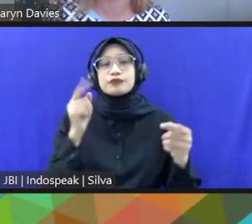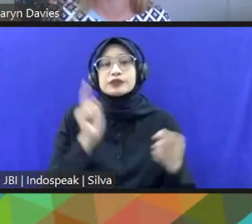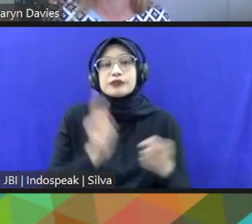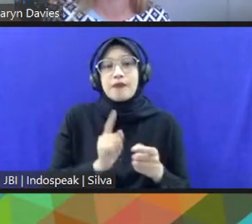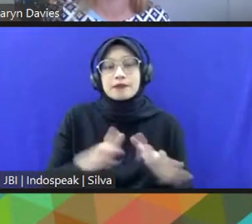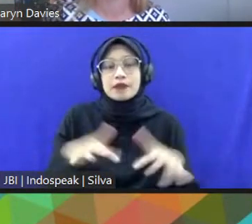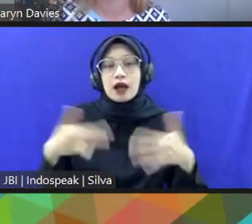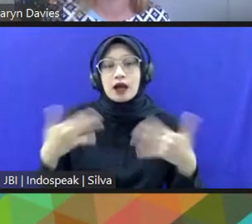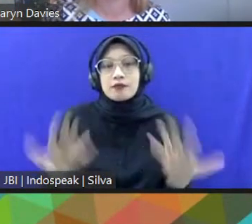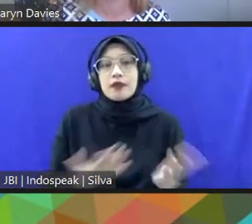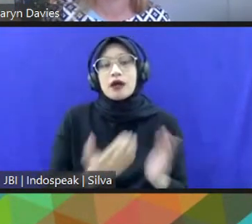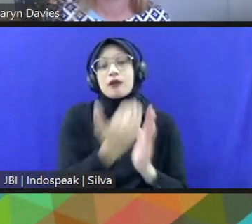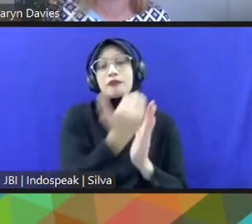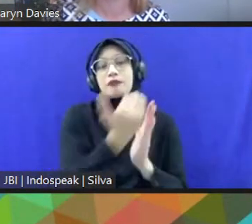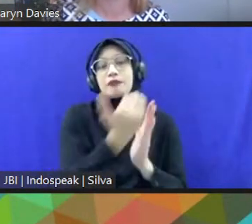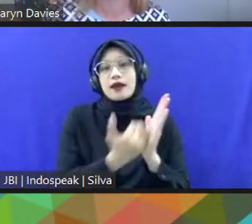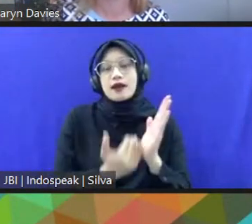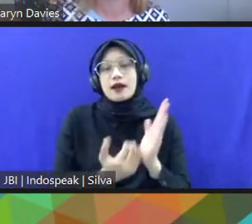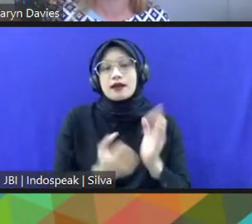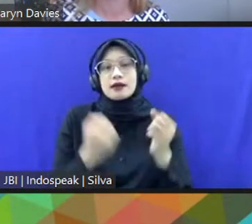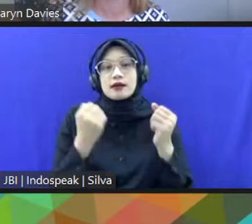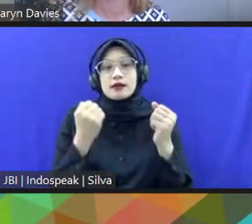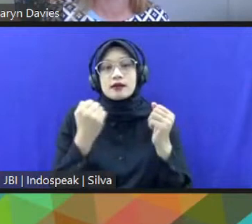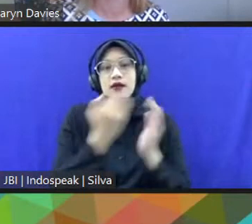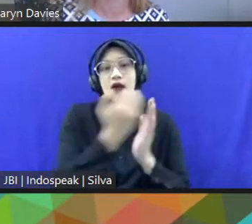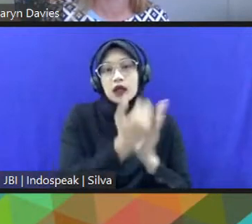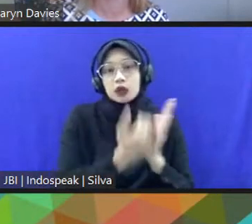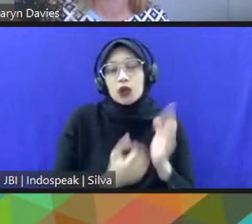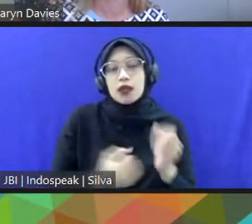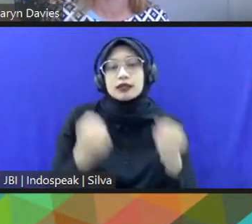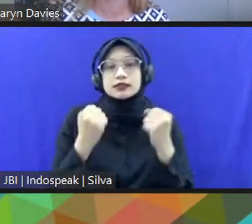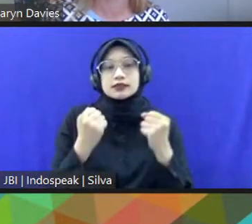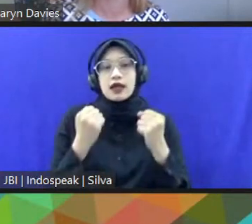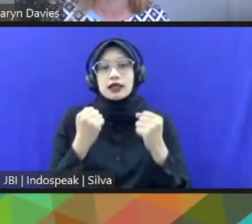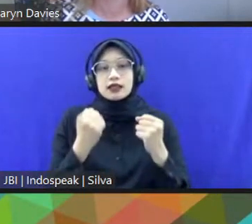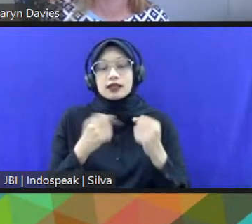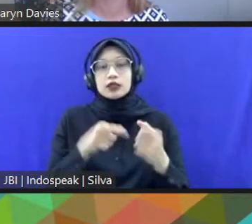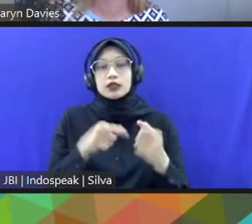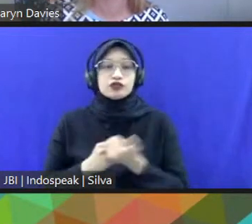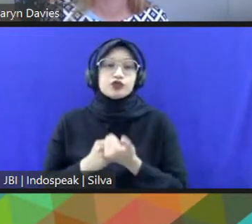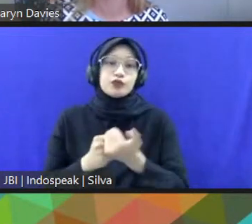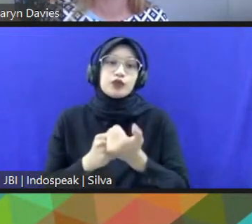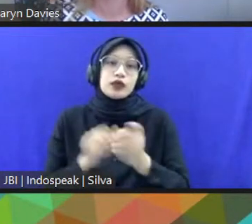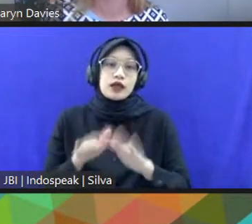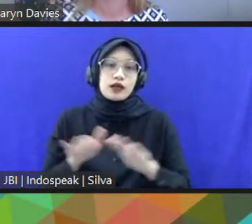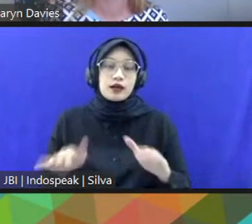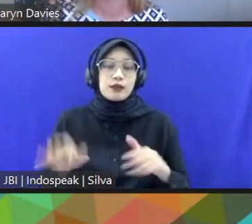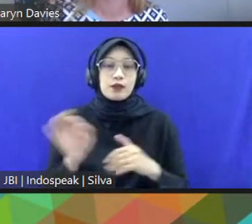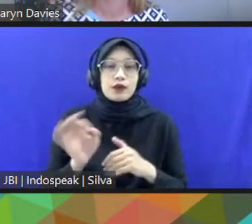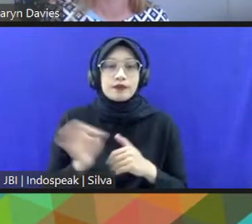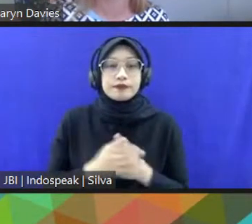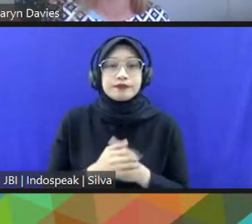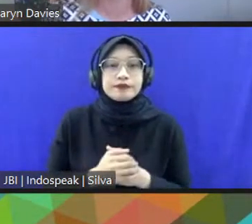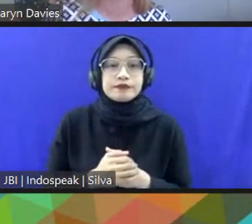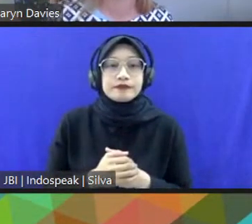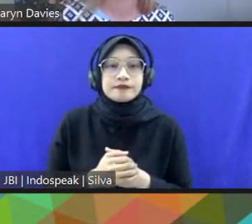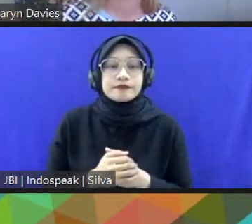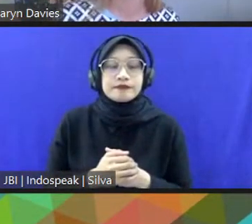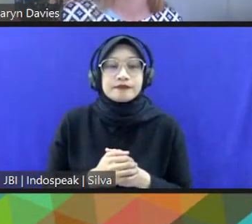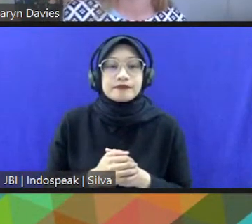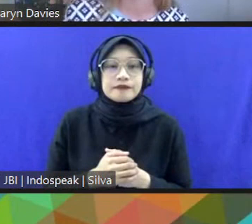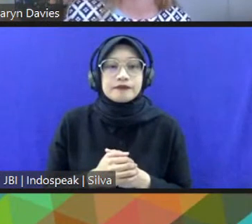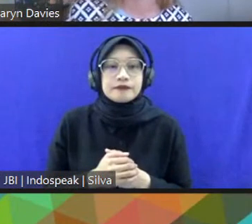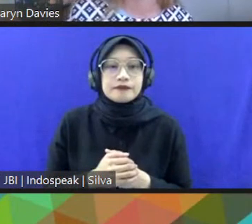also Erlangga, and they did show among the poor population there have been some increase, but also it should be noted that